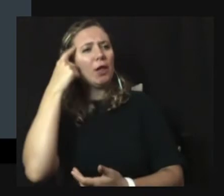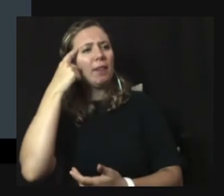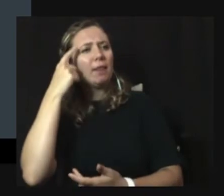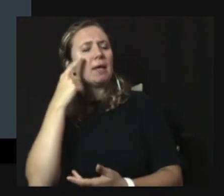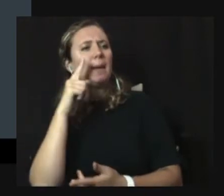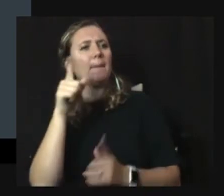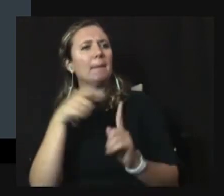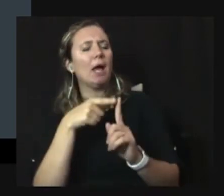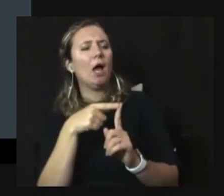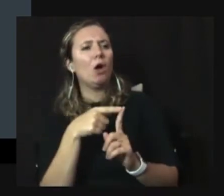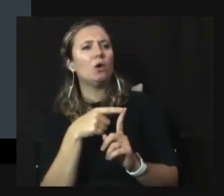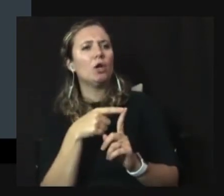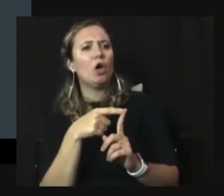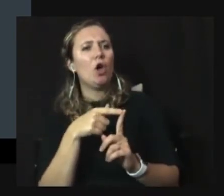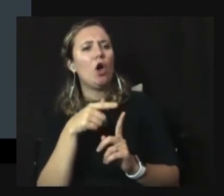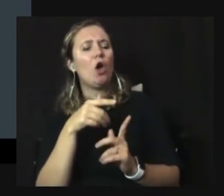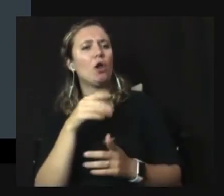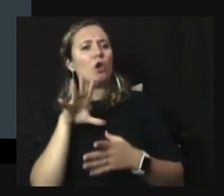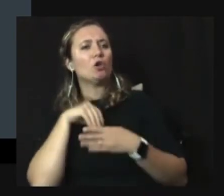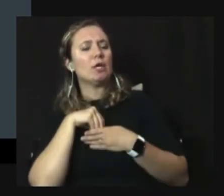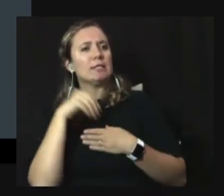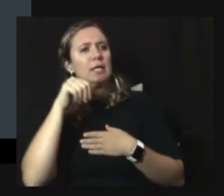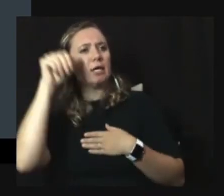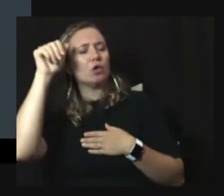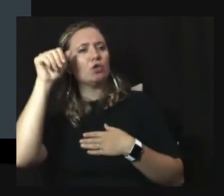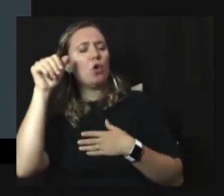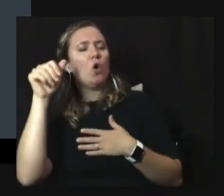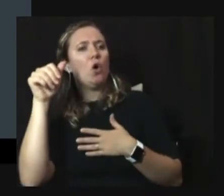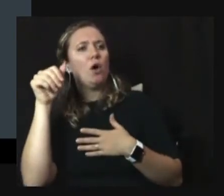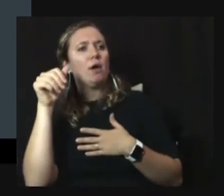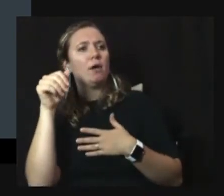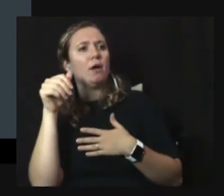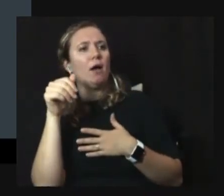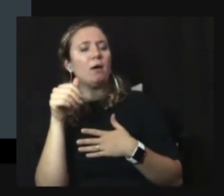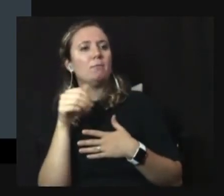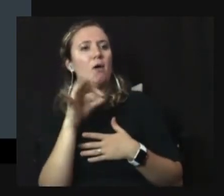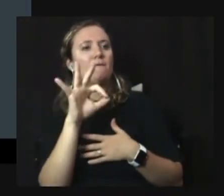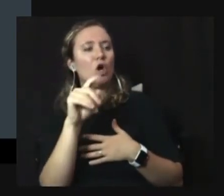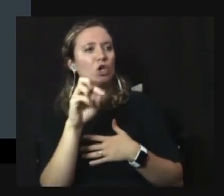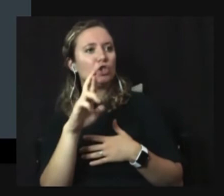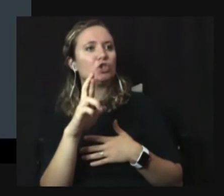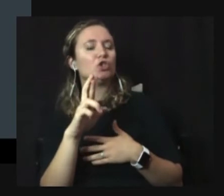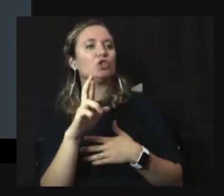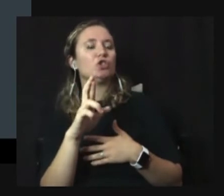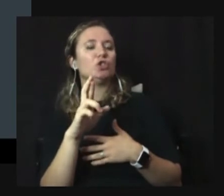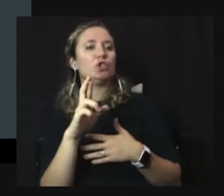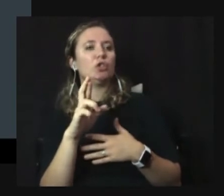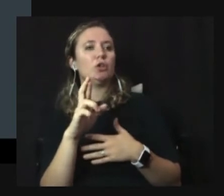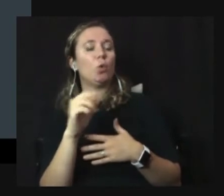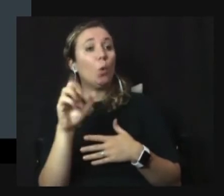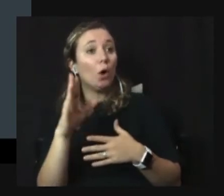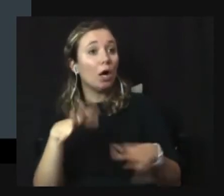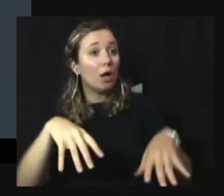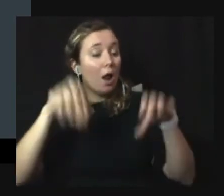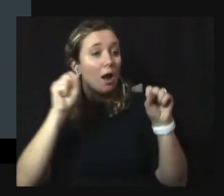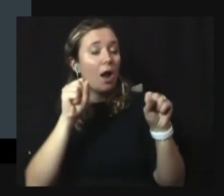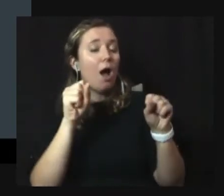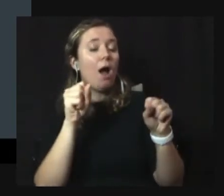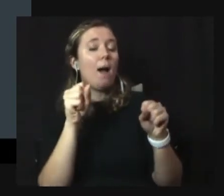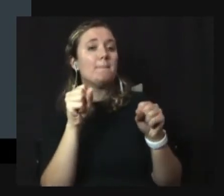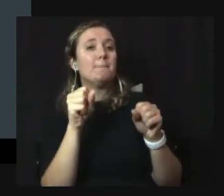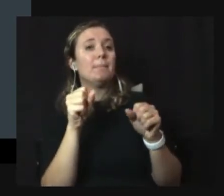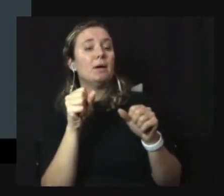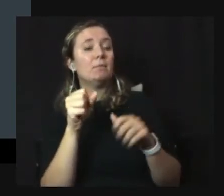an autistic adult fostering and or adopting autistic kids? I ask for myself specifically as an autistic adult who wants to be a